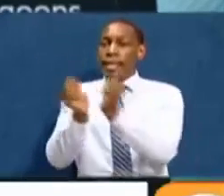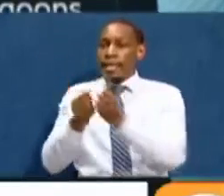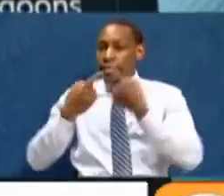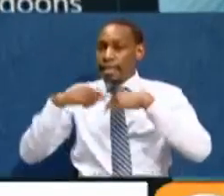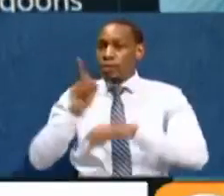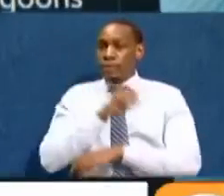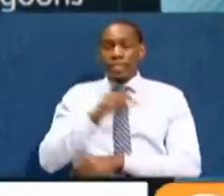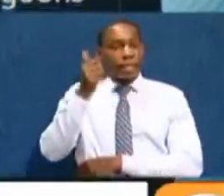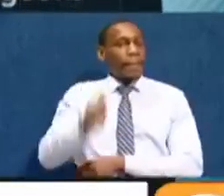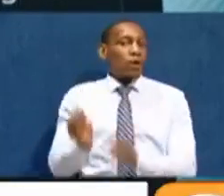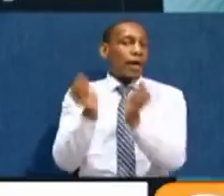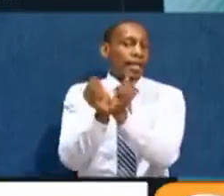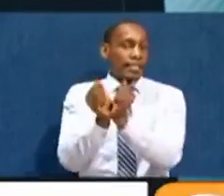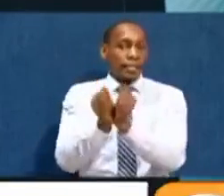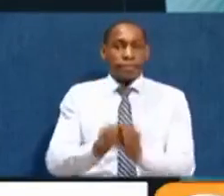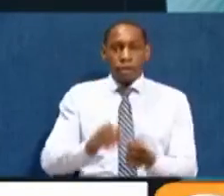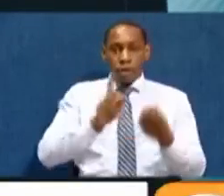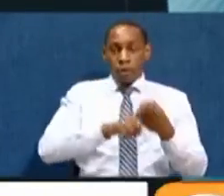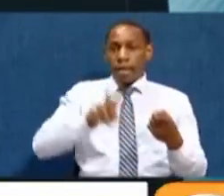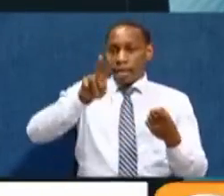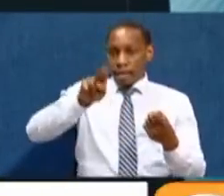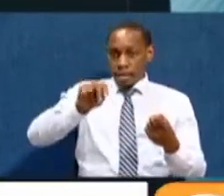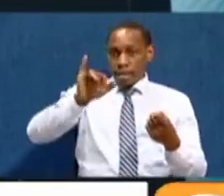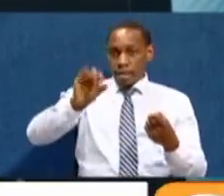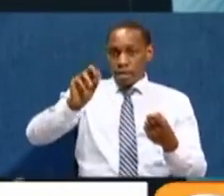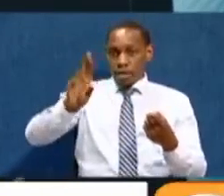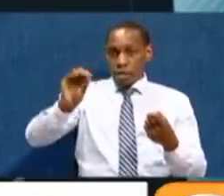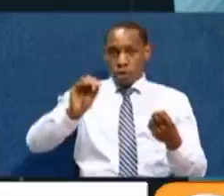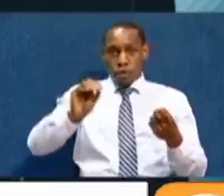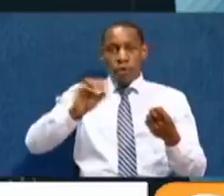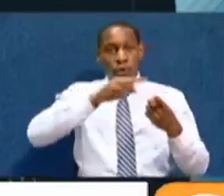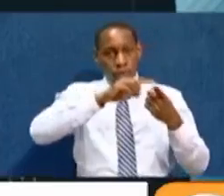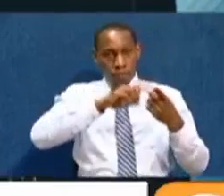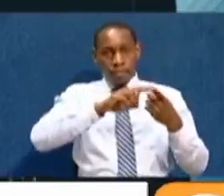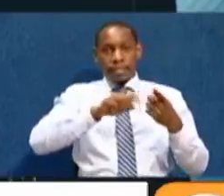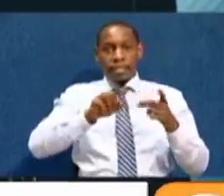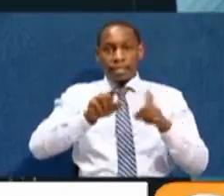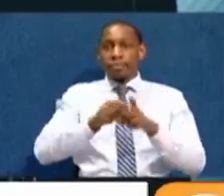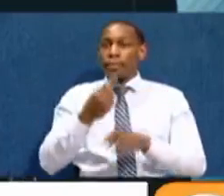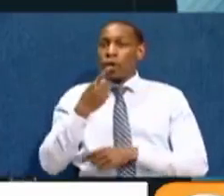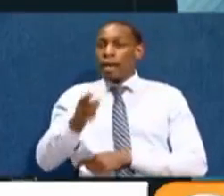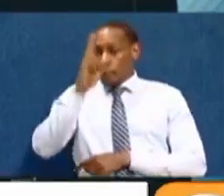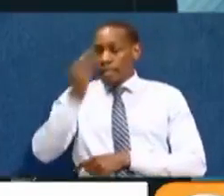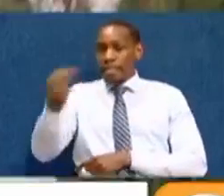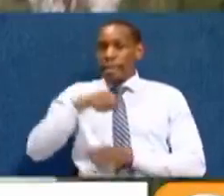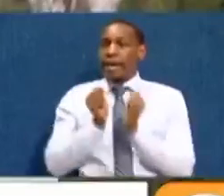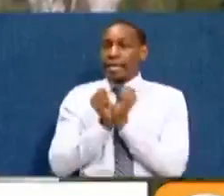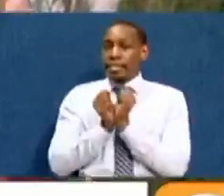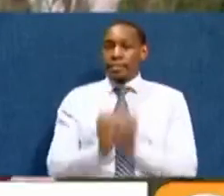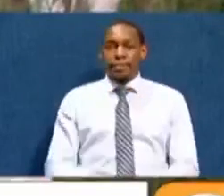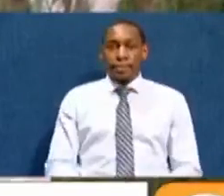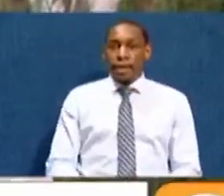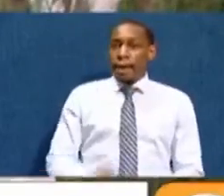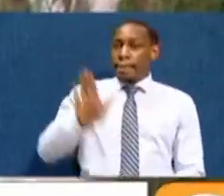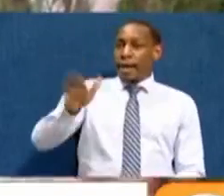been issued are still at large. Kiharu Member of Parliament Ndindi Nyoro, one of them, continued to dare the police to come for him. They